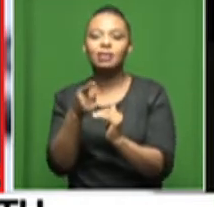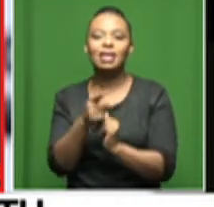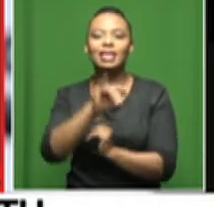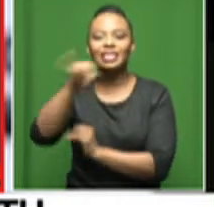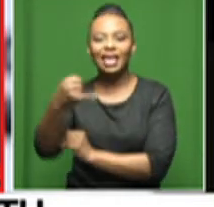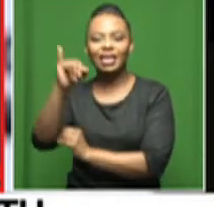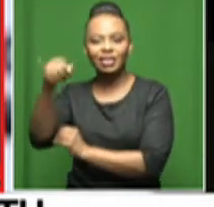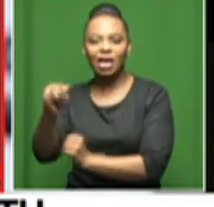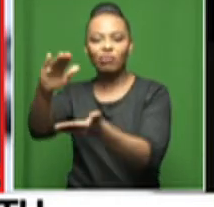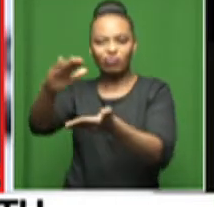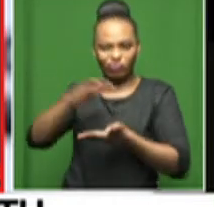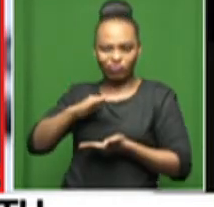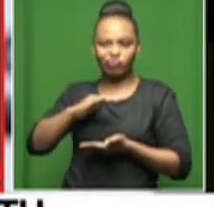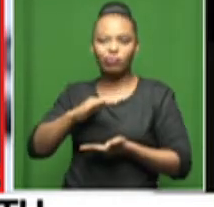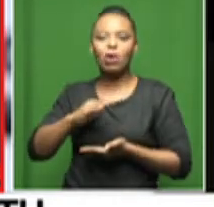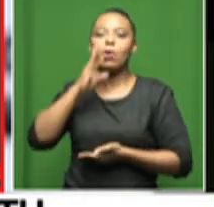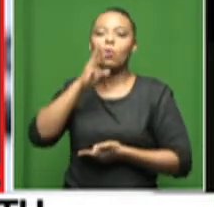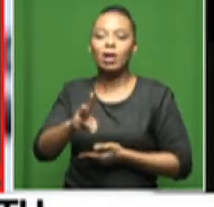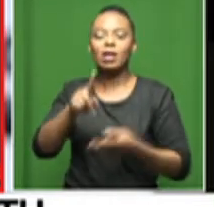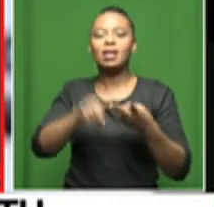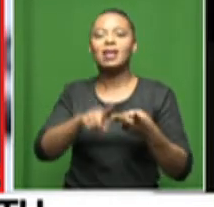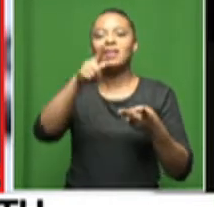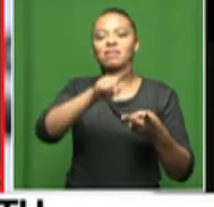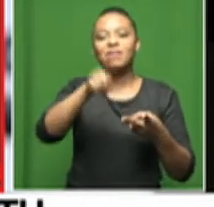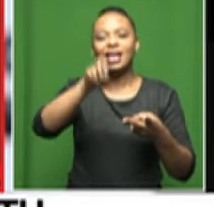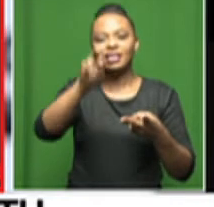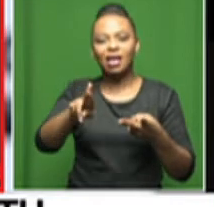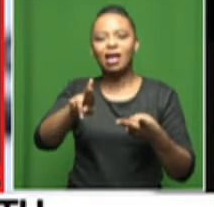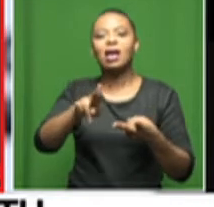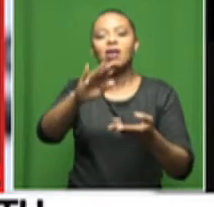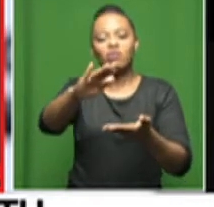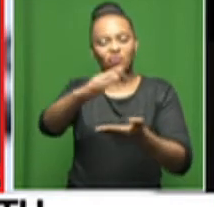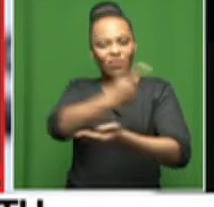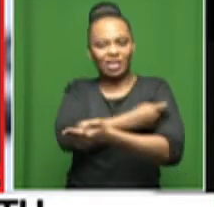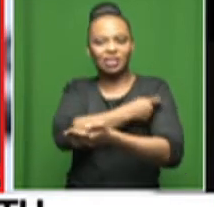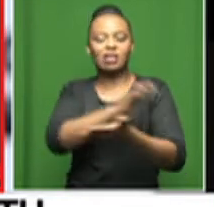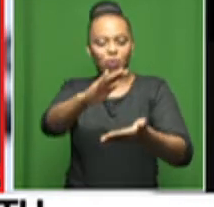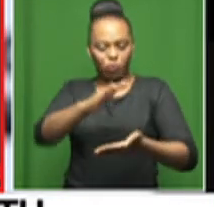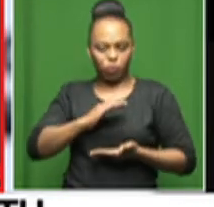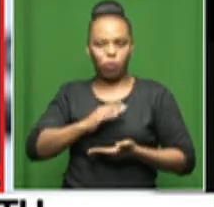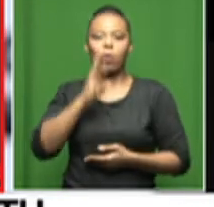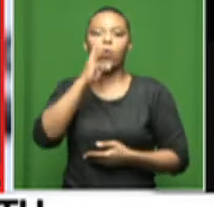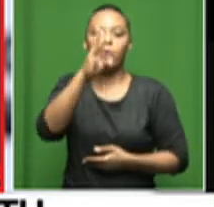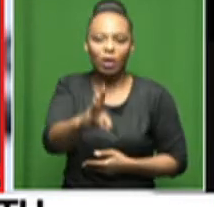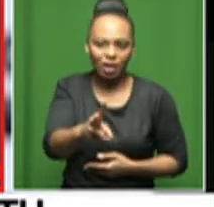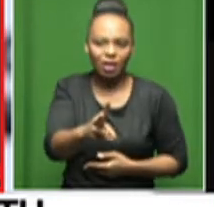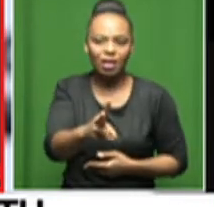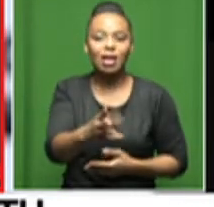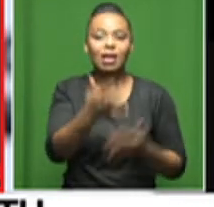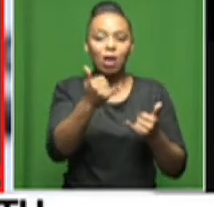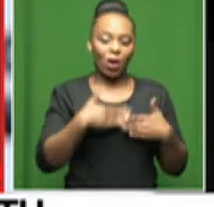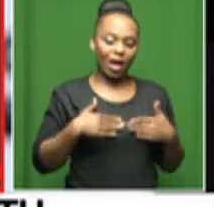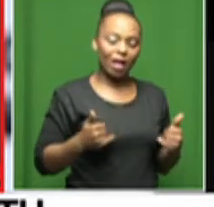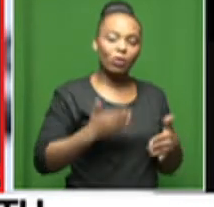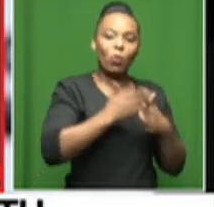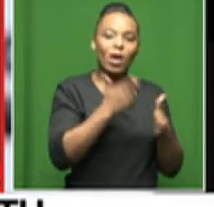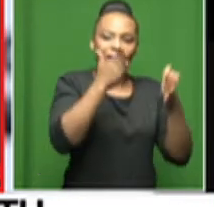J&J vaccines, there will be Pfizer vaccines. So what will be available to the health workers will